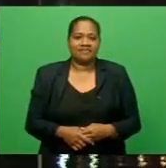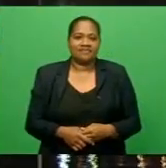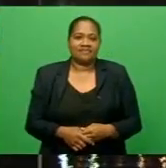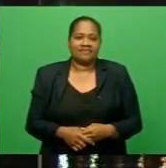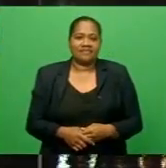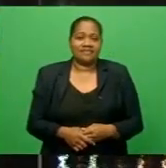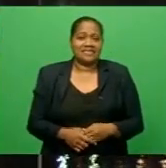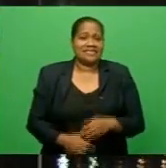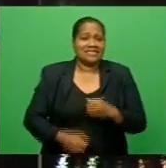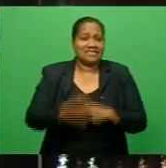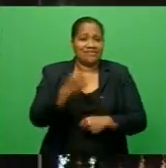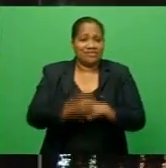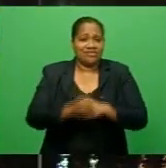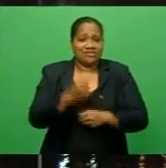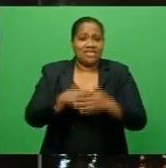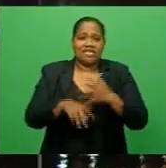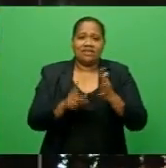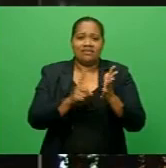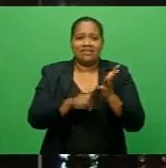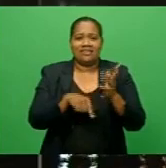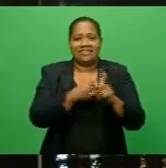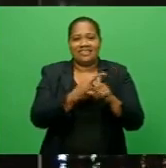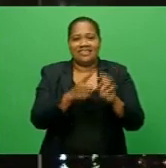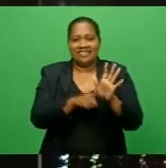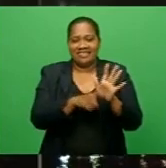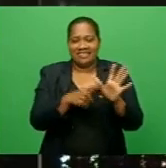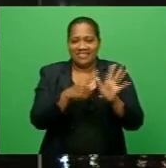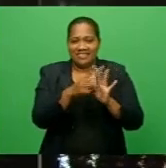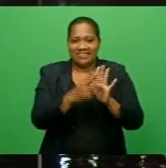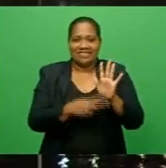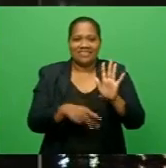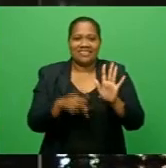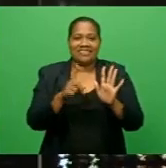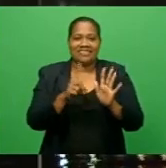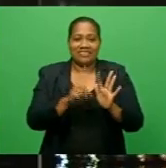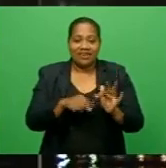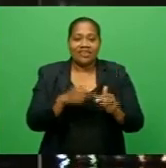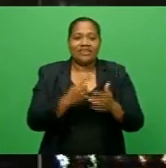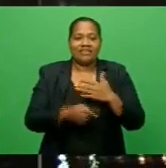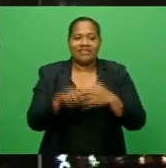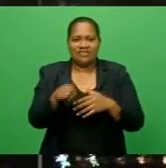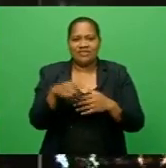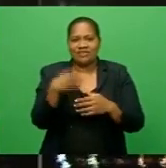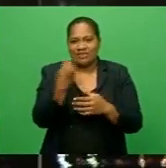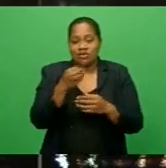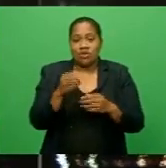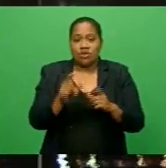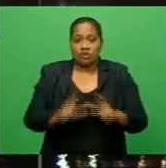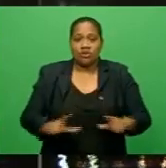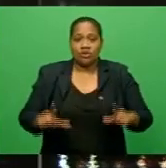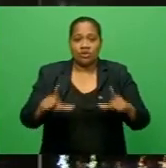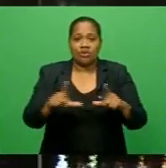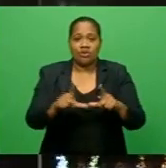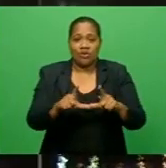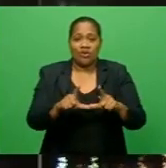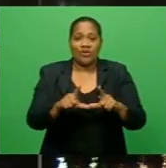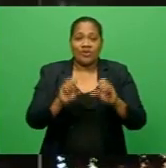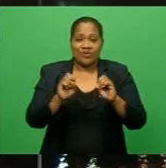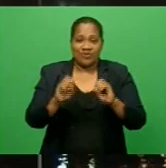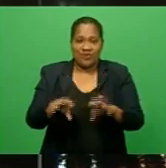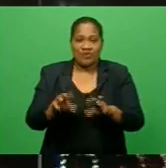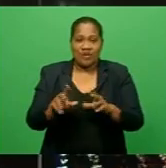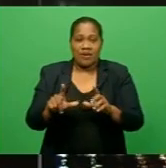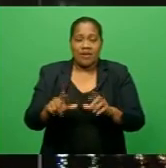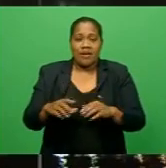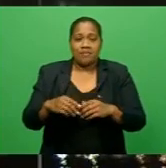A vending machine in Ukraine has been reinvented to provide stray animals in the city with food. Locals drop off plastic